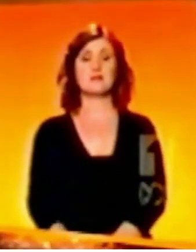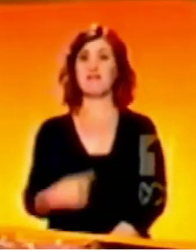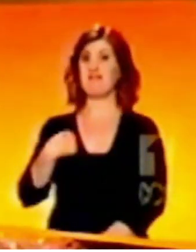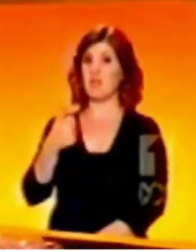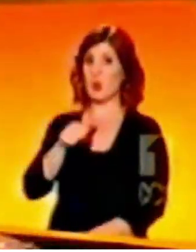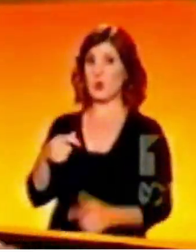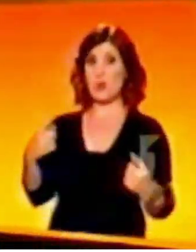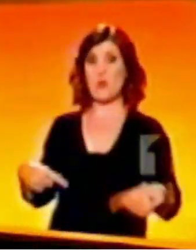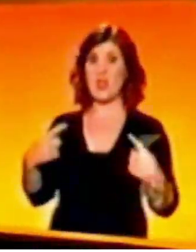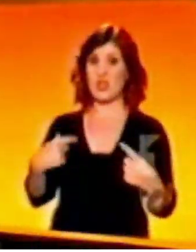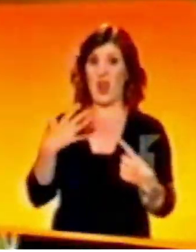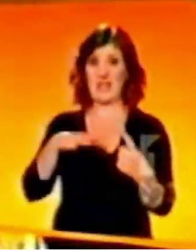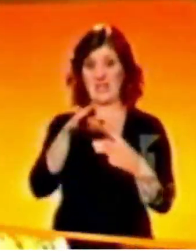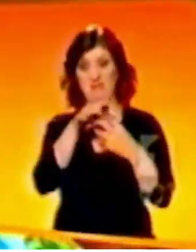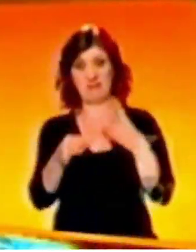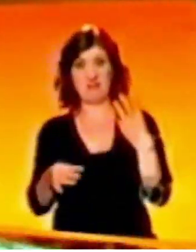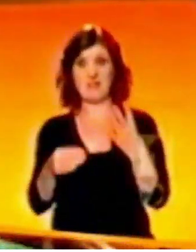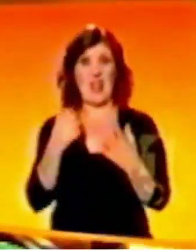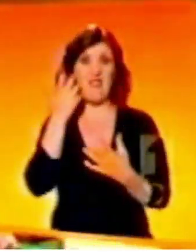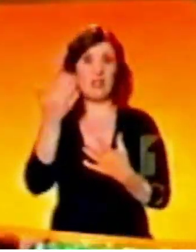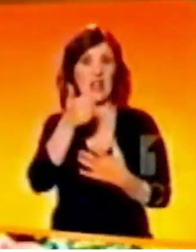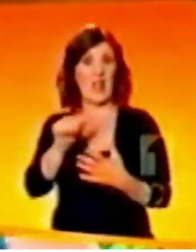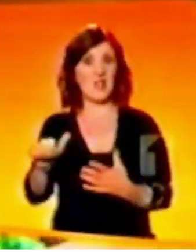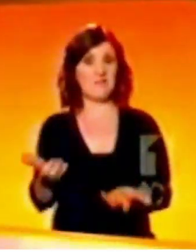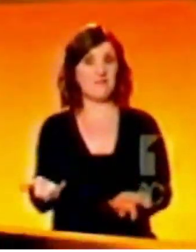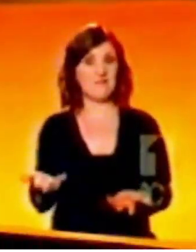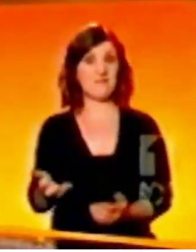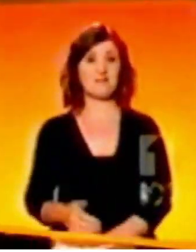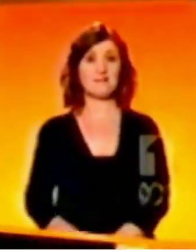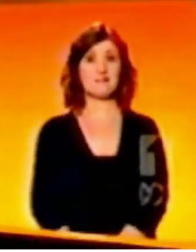As a wheelchair user, I need several wheelchairs to get through one day.